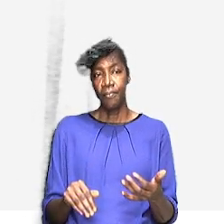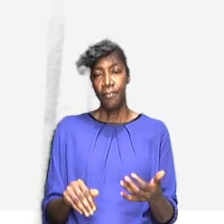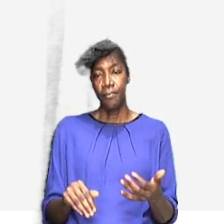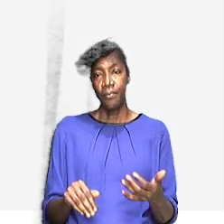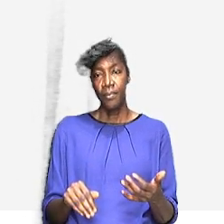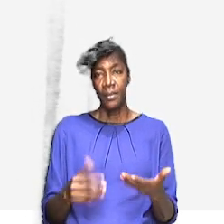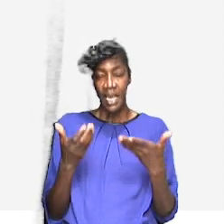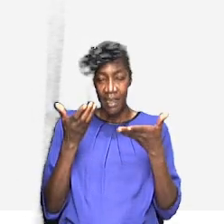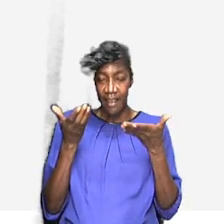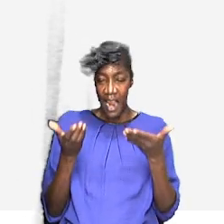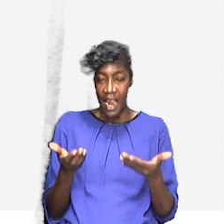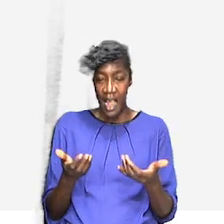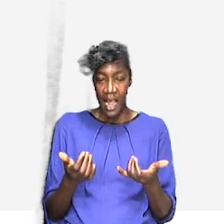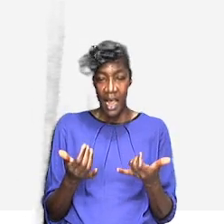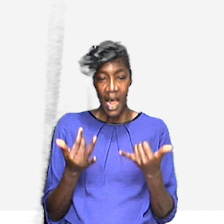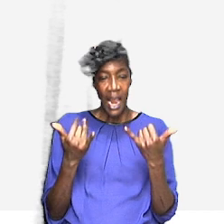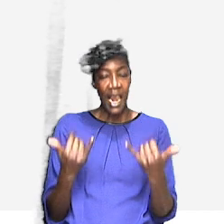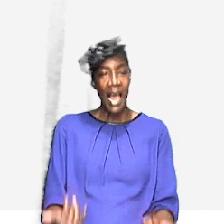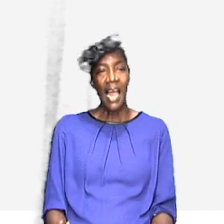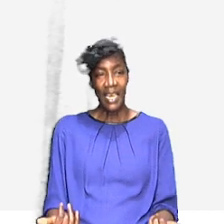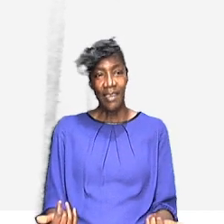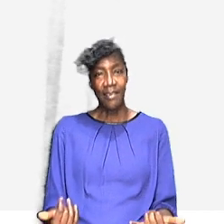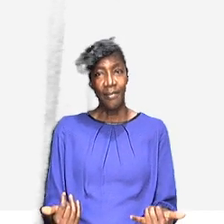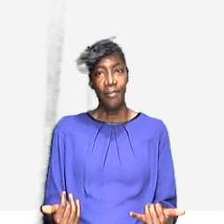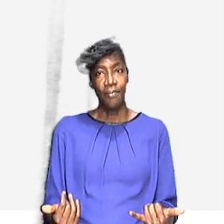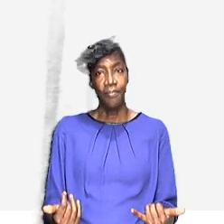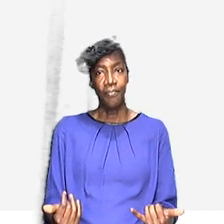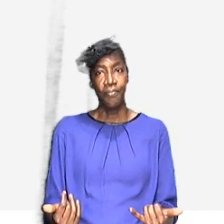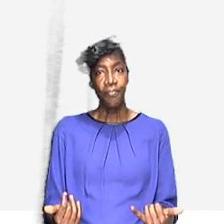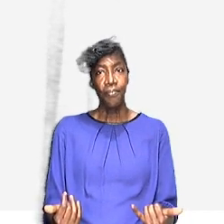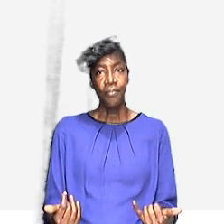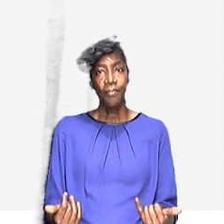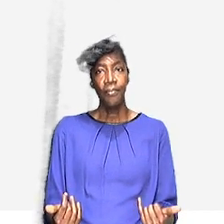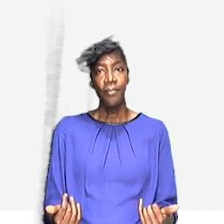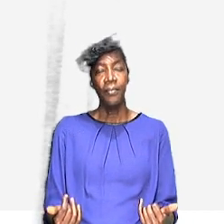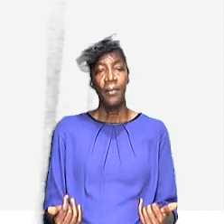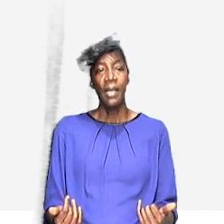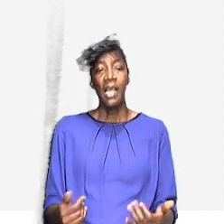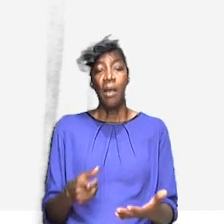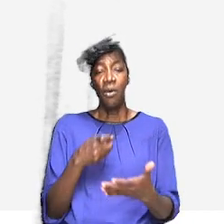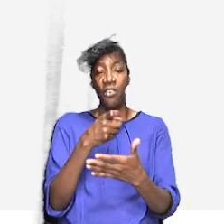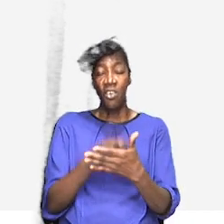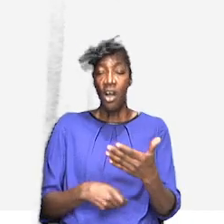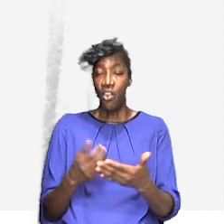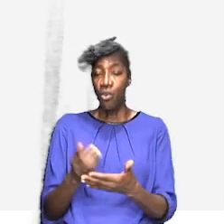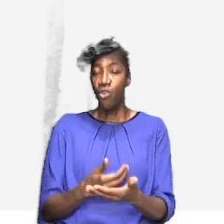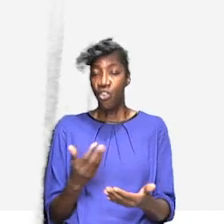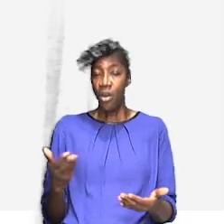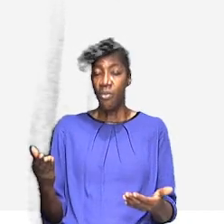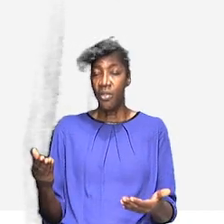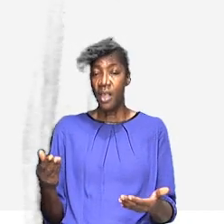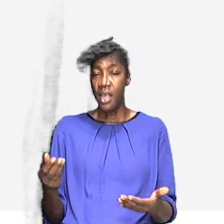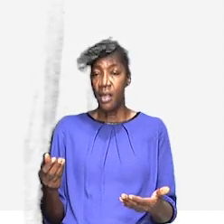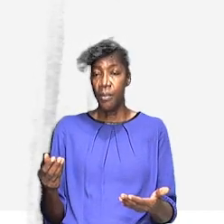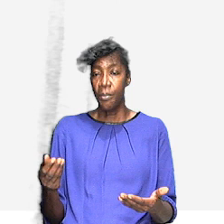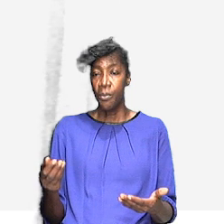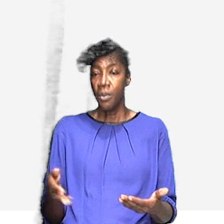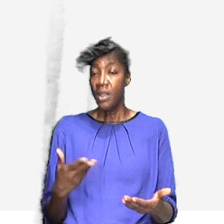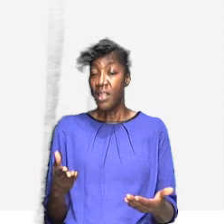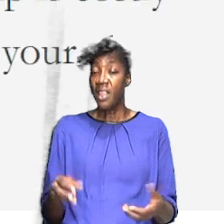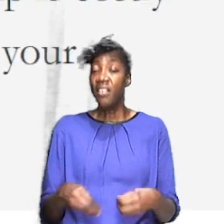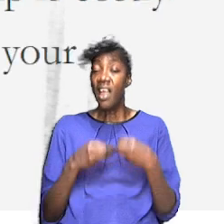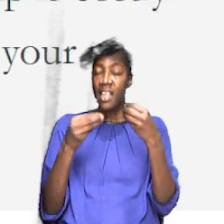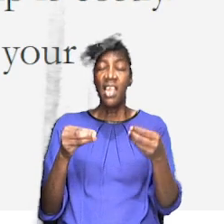is light. All right? So if we look at the principle, you say it must cost you something. Amen. The formula that was given to